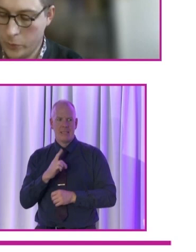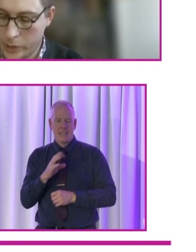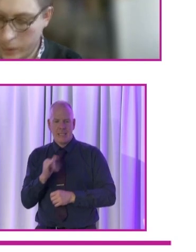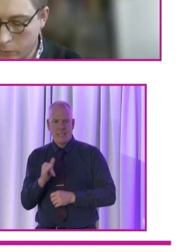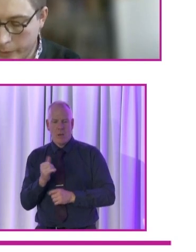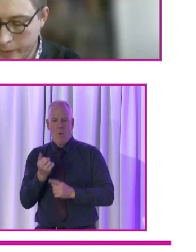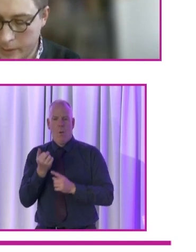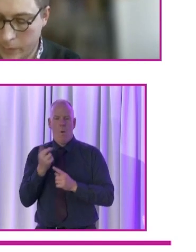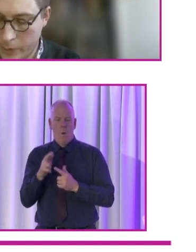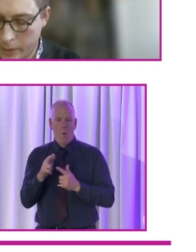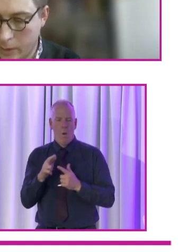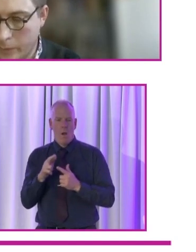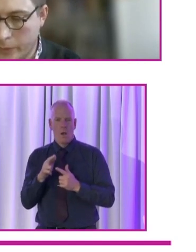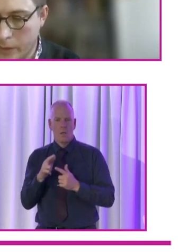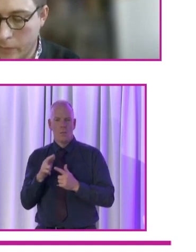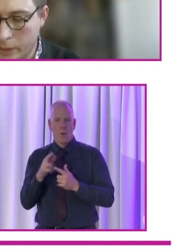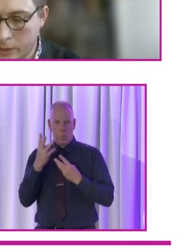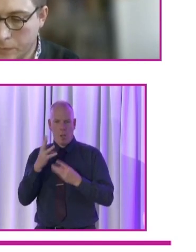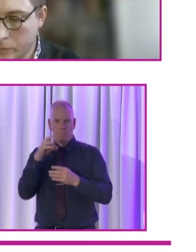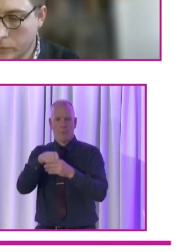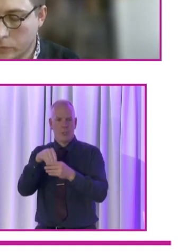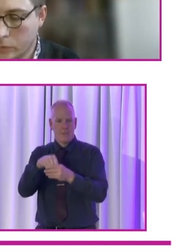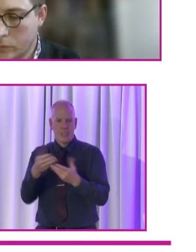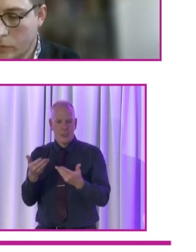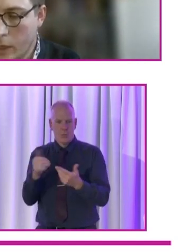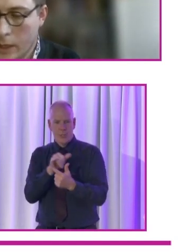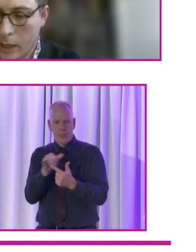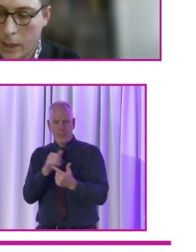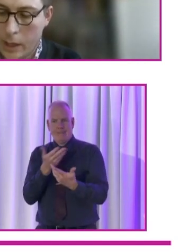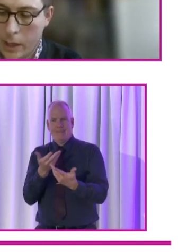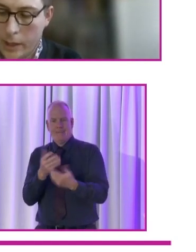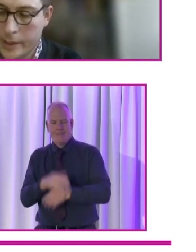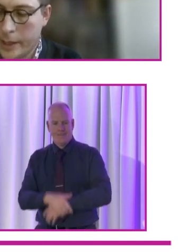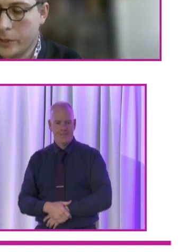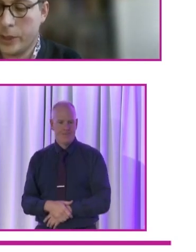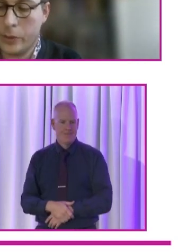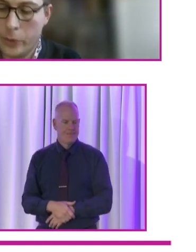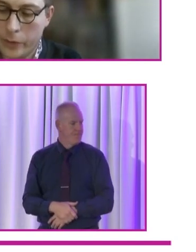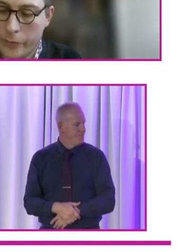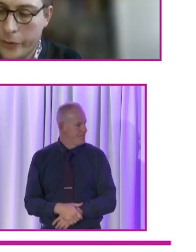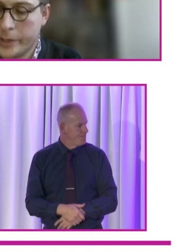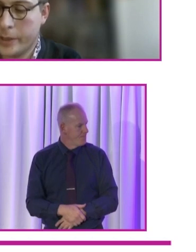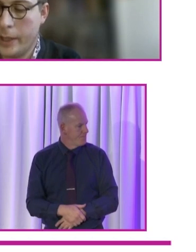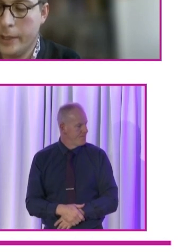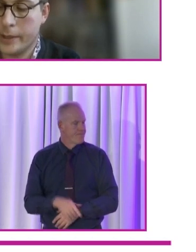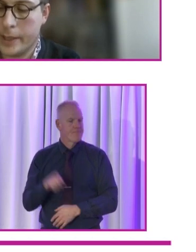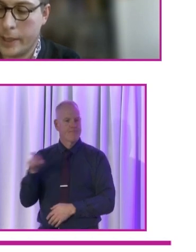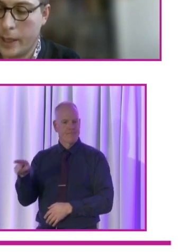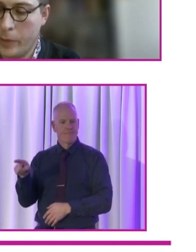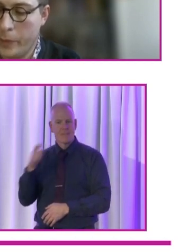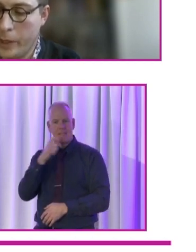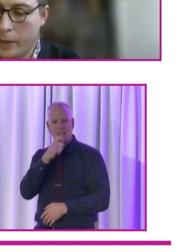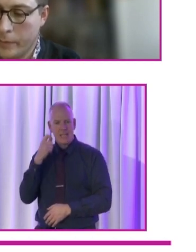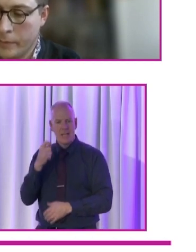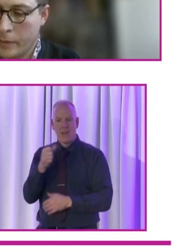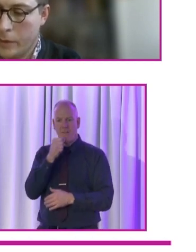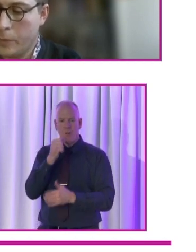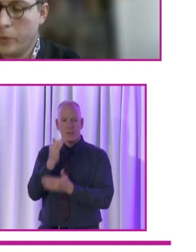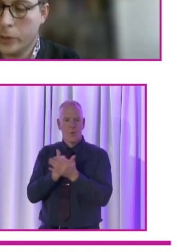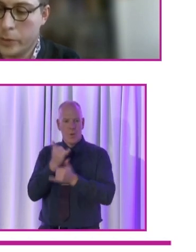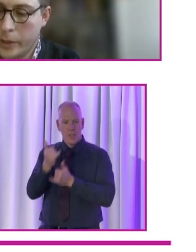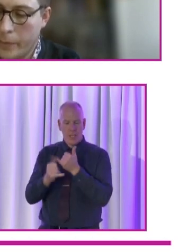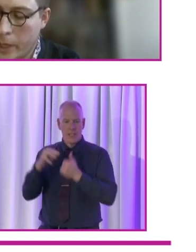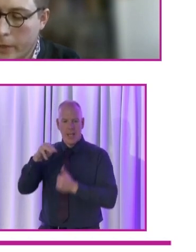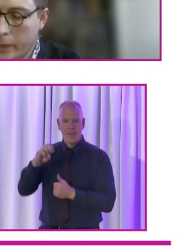or refusing to participate in a public event. He said that during the first years as an MEP,